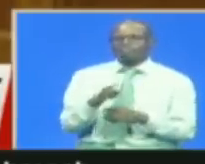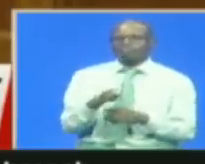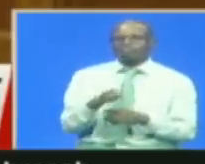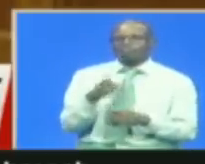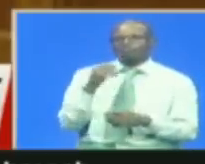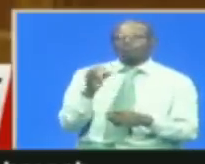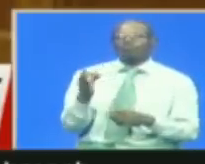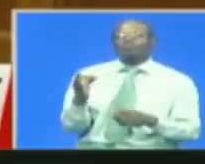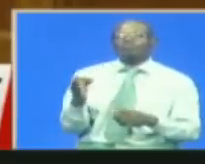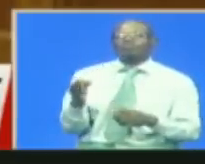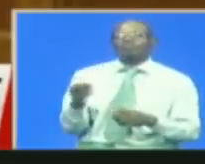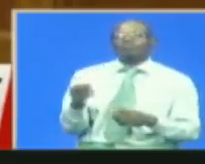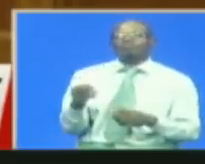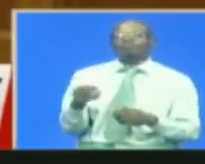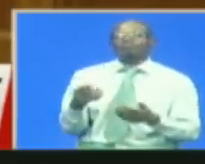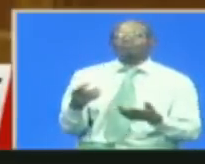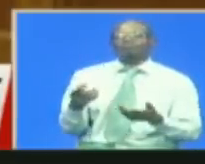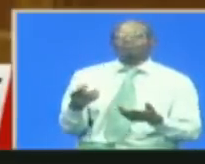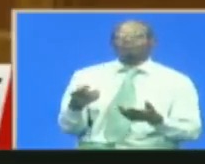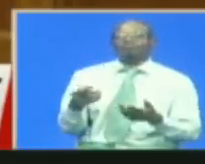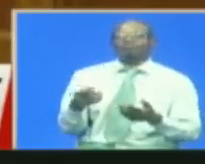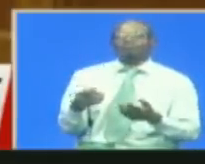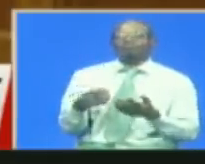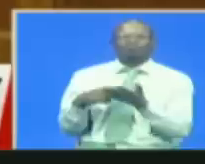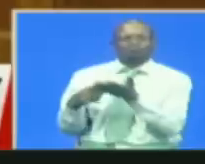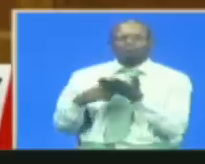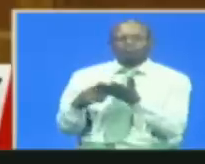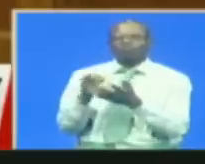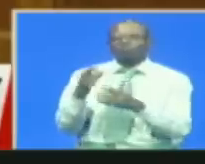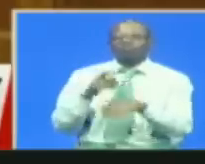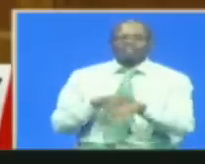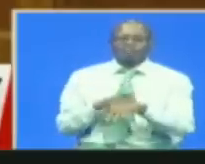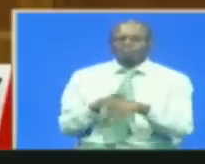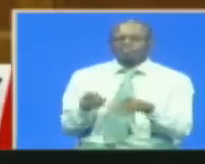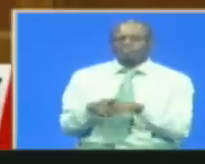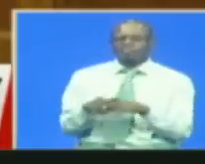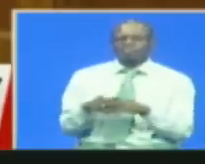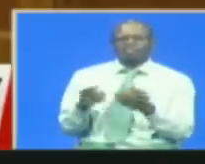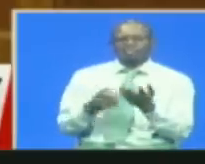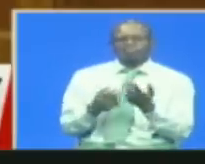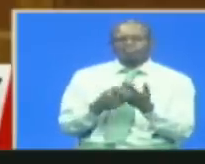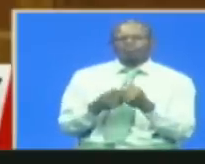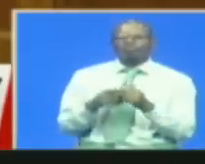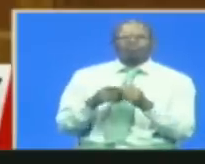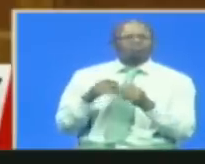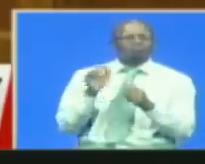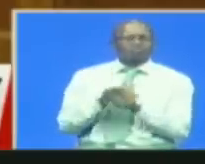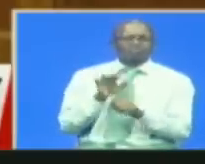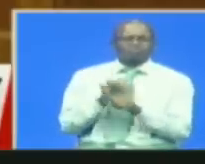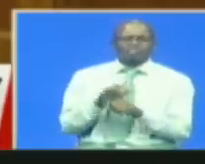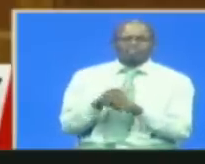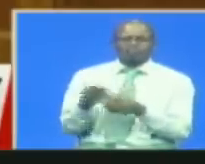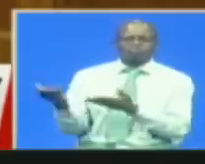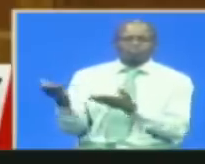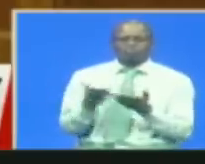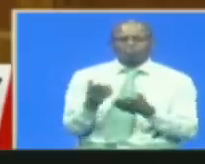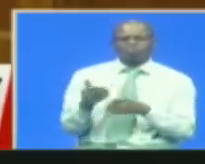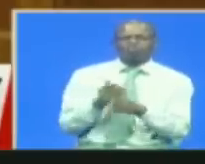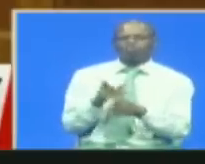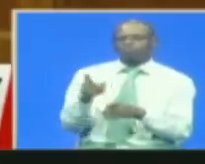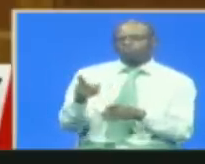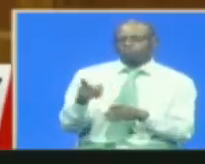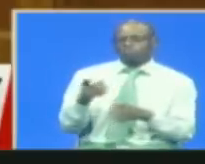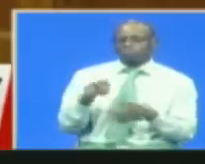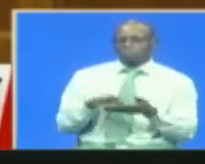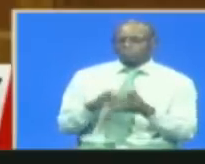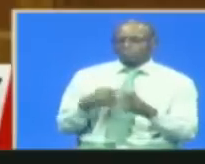the argument of time and the huge numbers of the people who have been arrested or brought before you. We